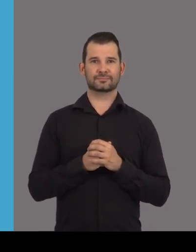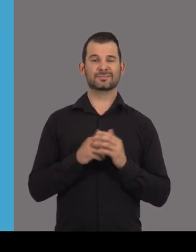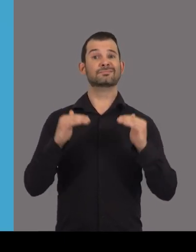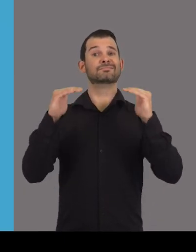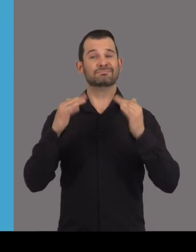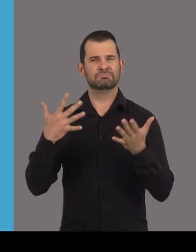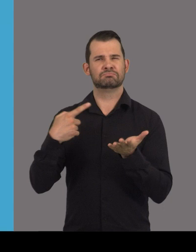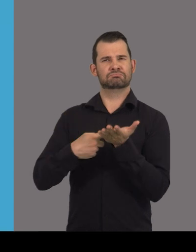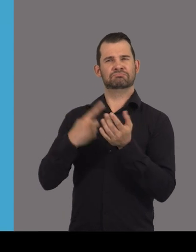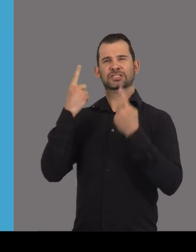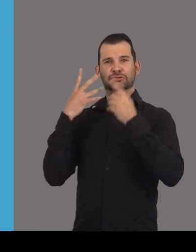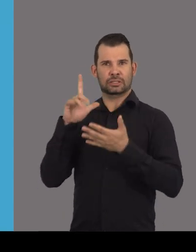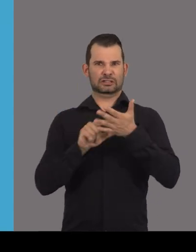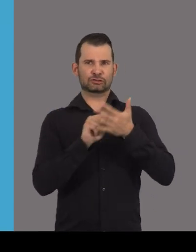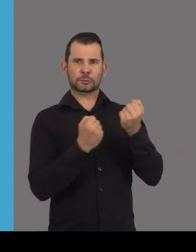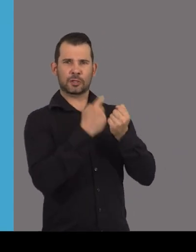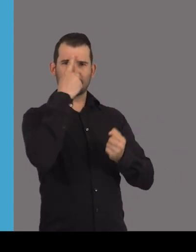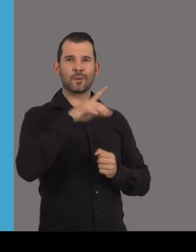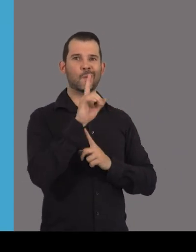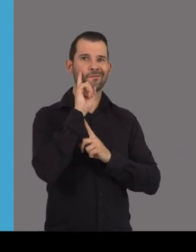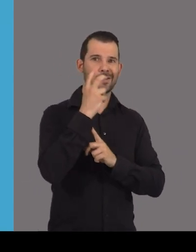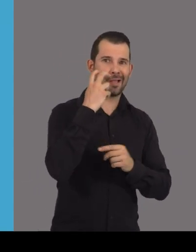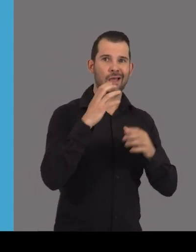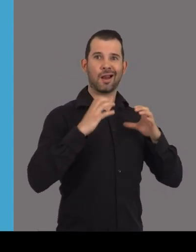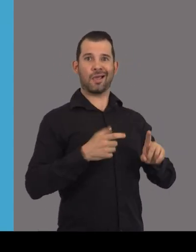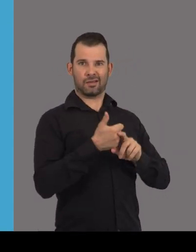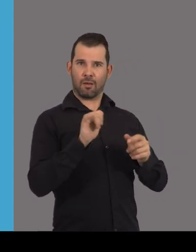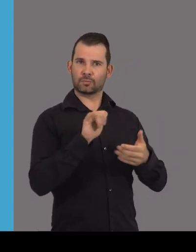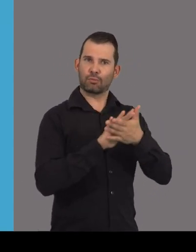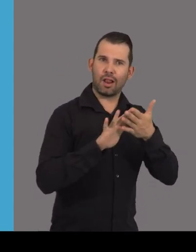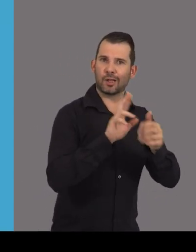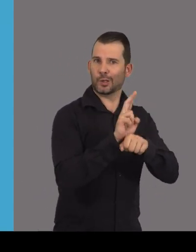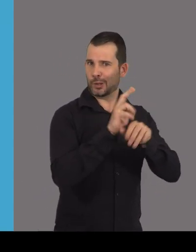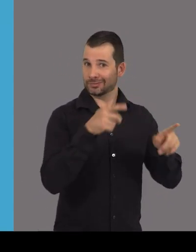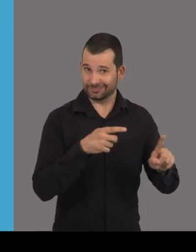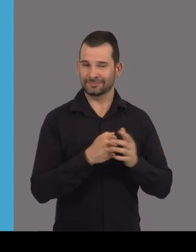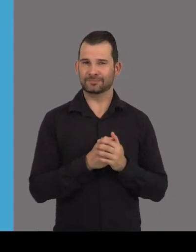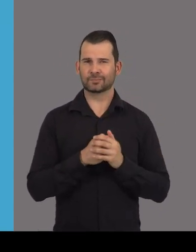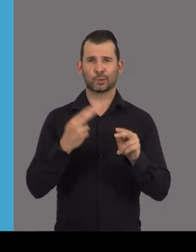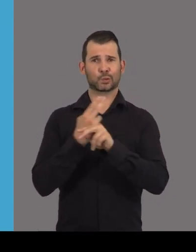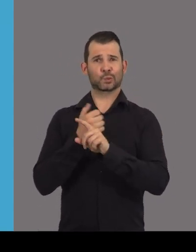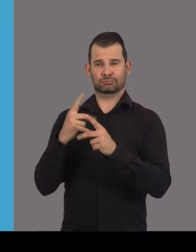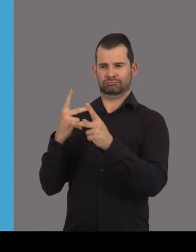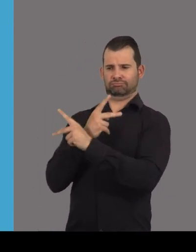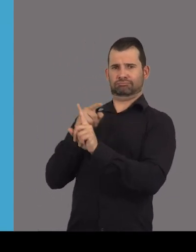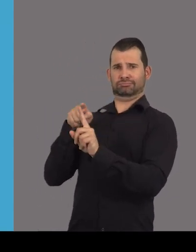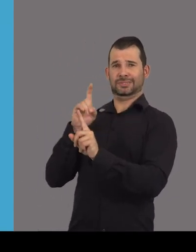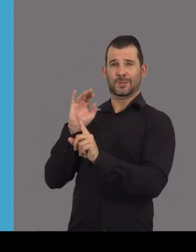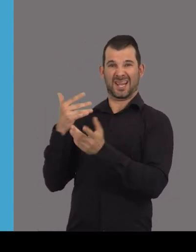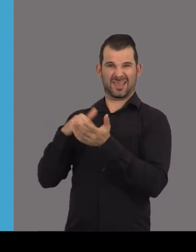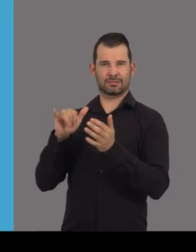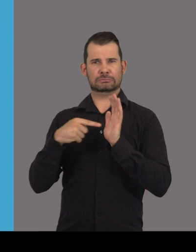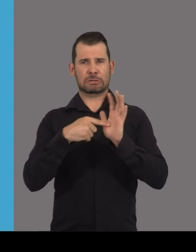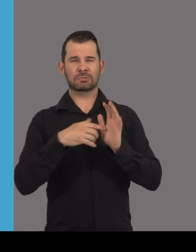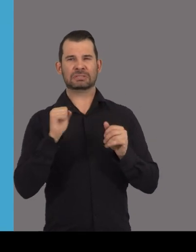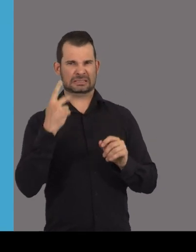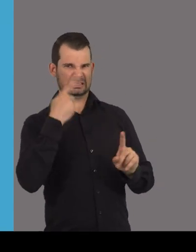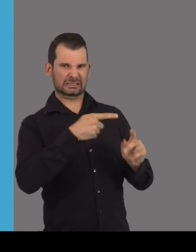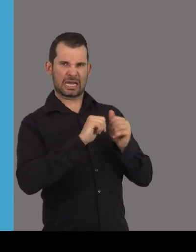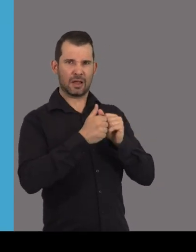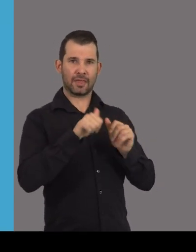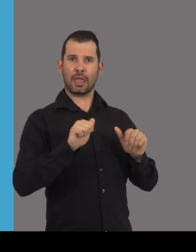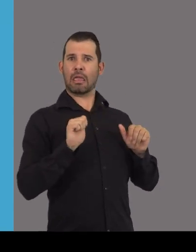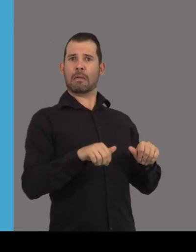Next, let's consider literacy support for a deafblind client that is a Braille user. Using decoding again as an example,